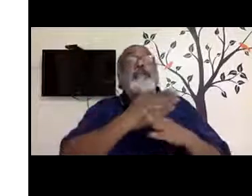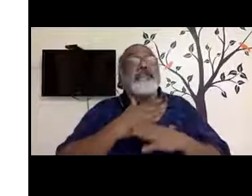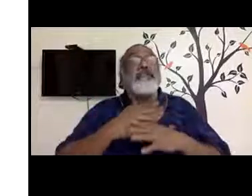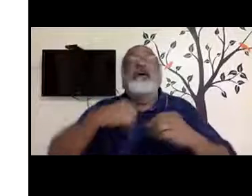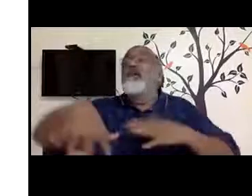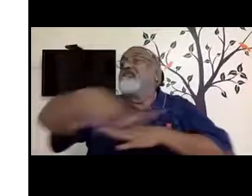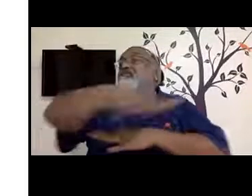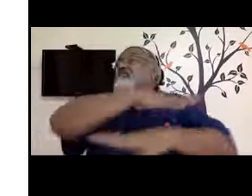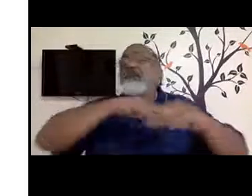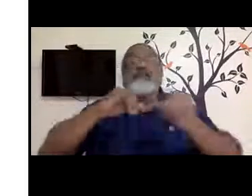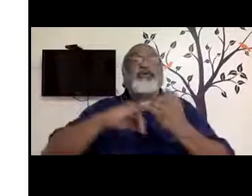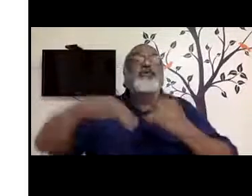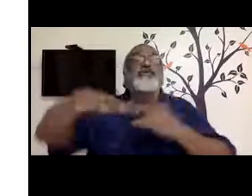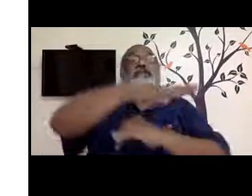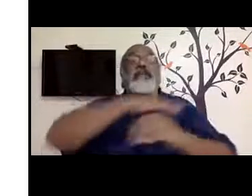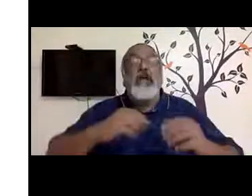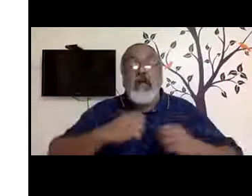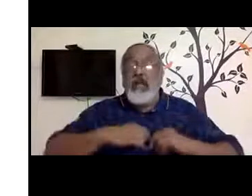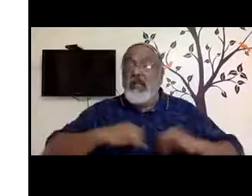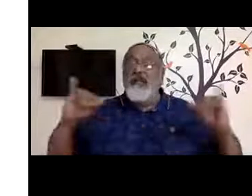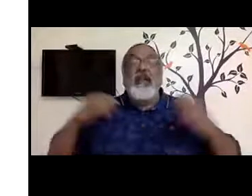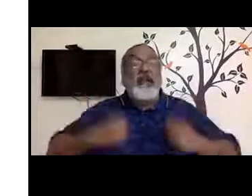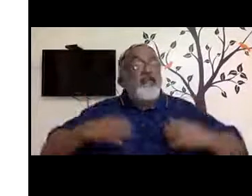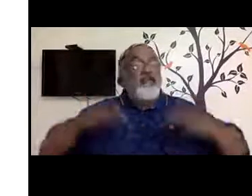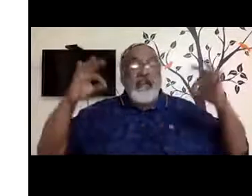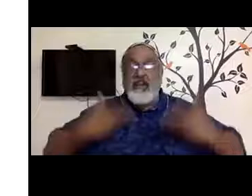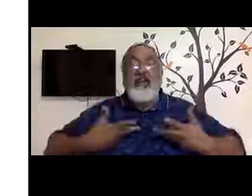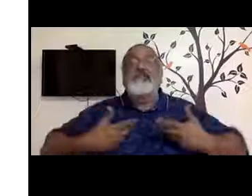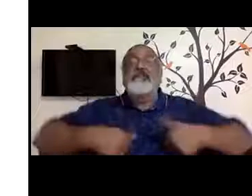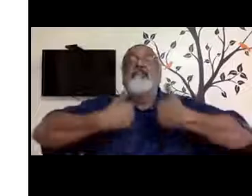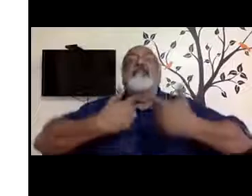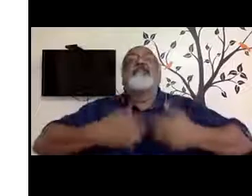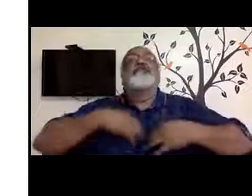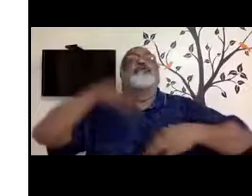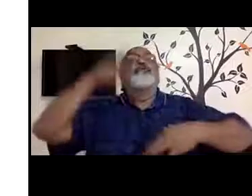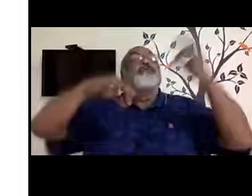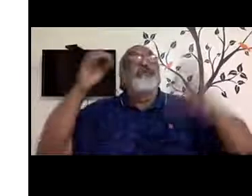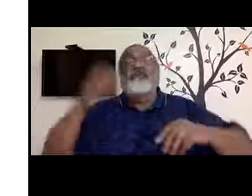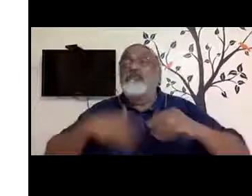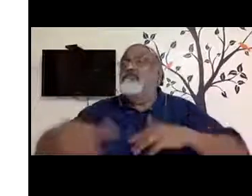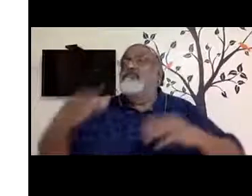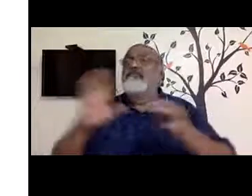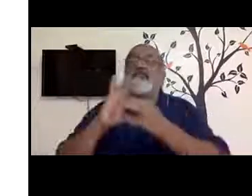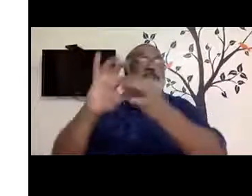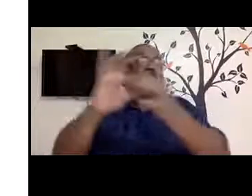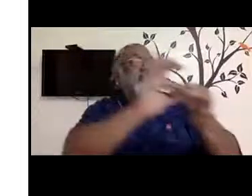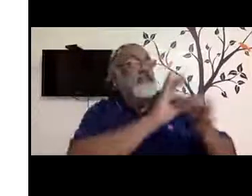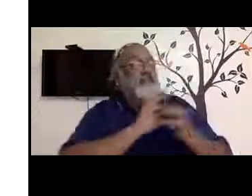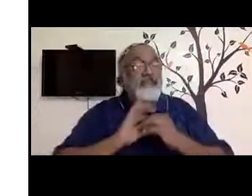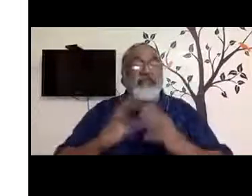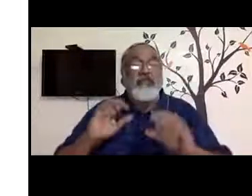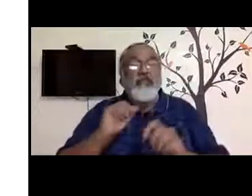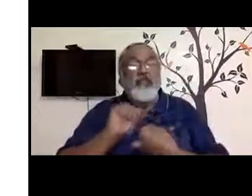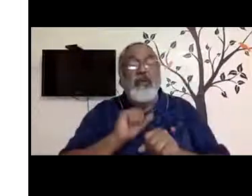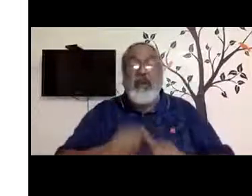with others on his own in his own environment and community. So this is how the health should be looked